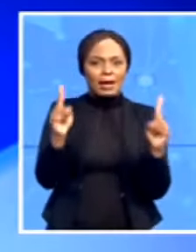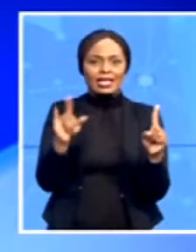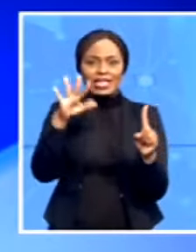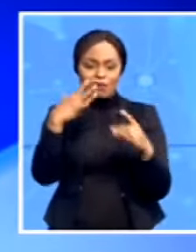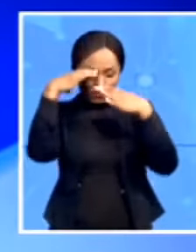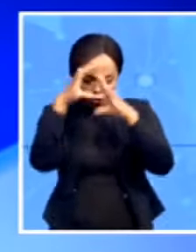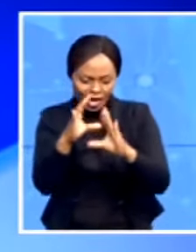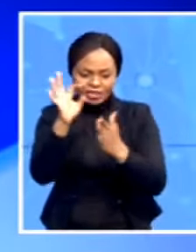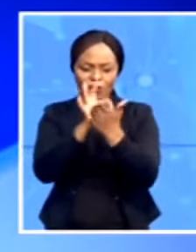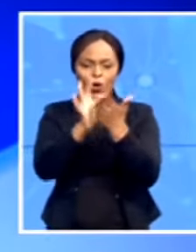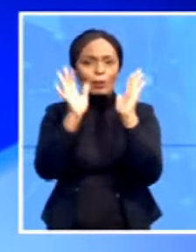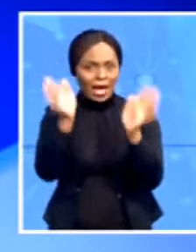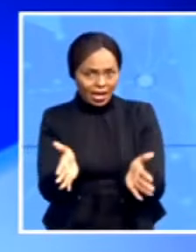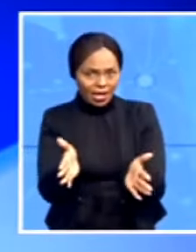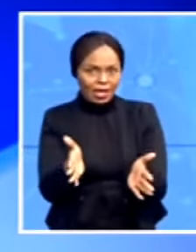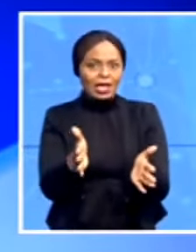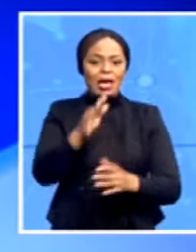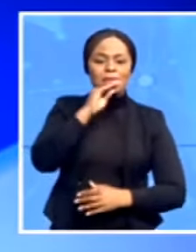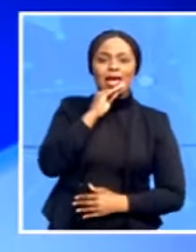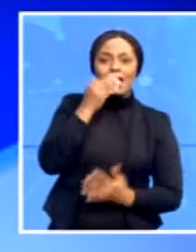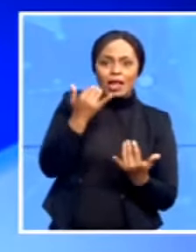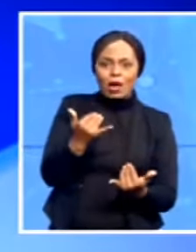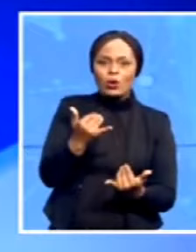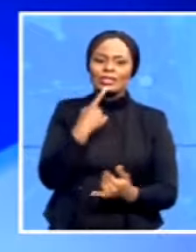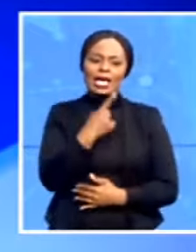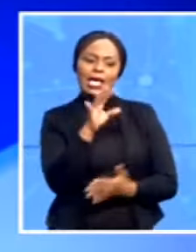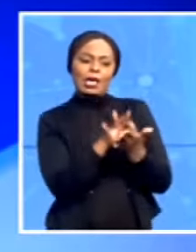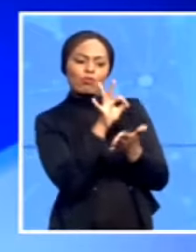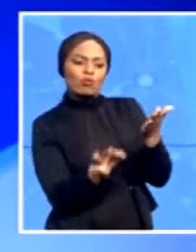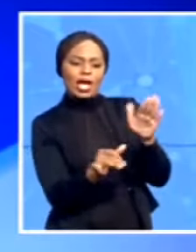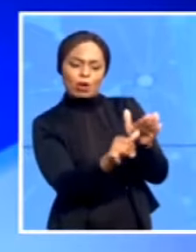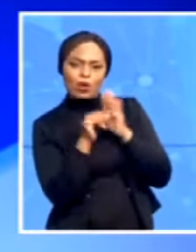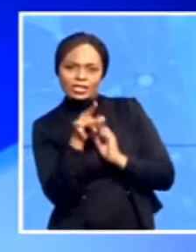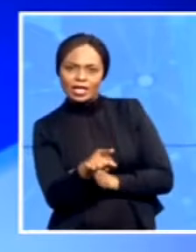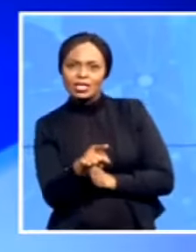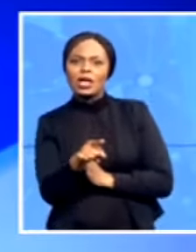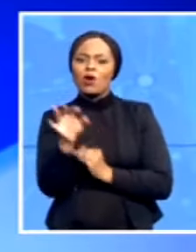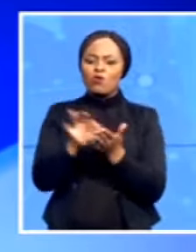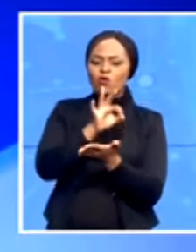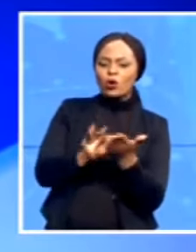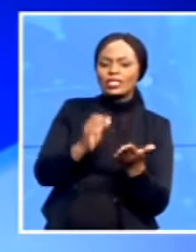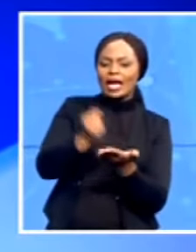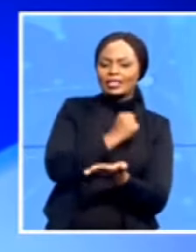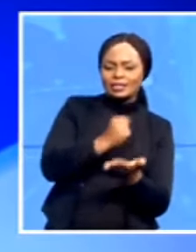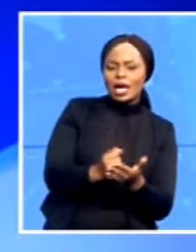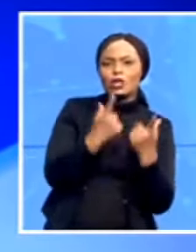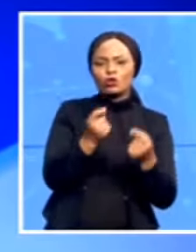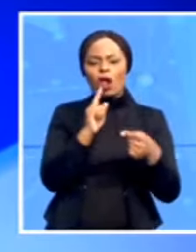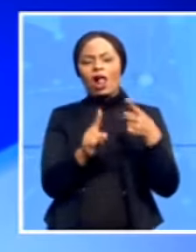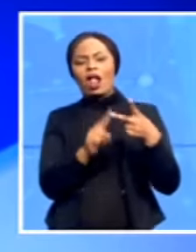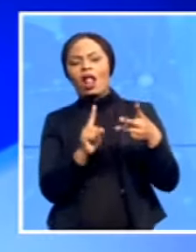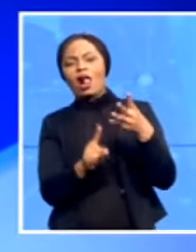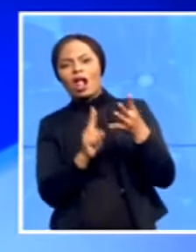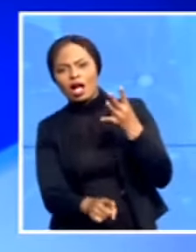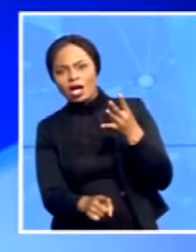for a voter to be able to go for voter registration, to be able to do certain things, and then on the basis of that, then they would